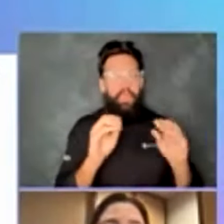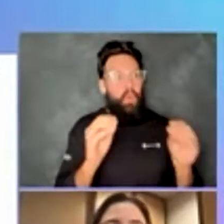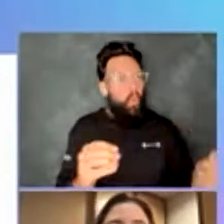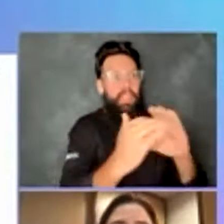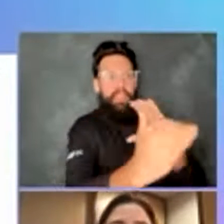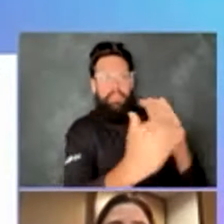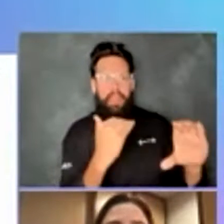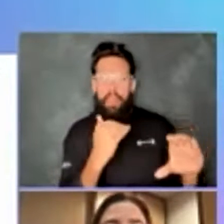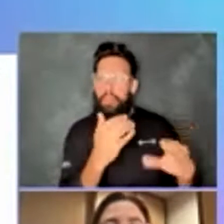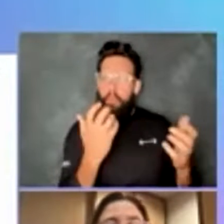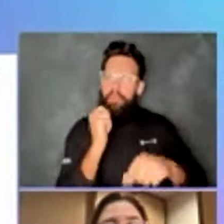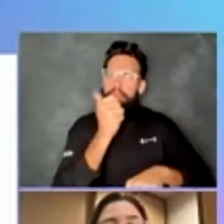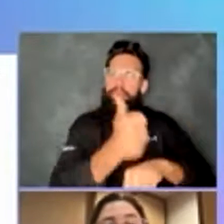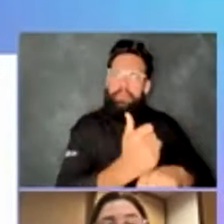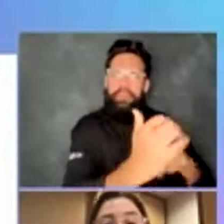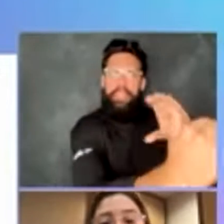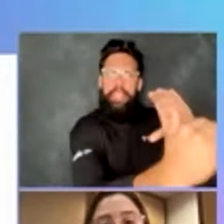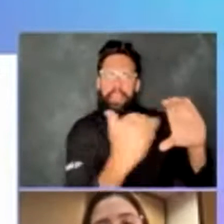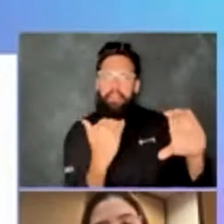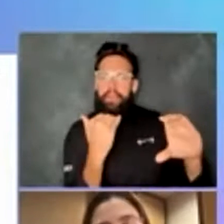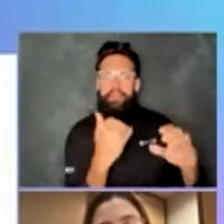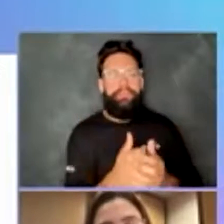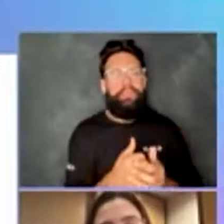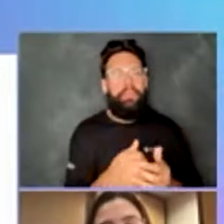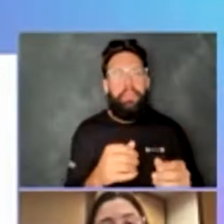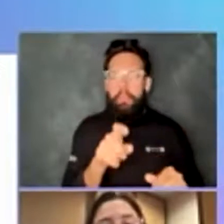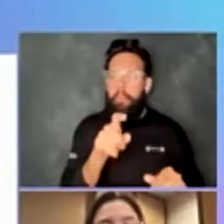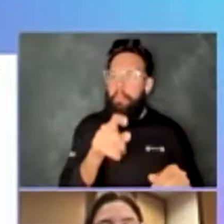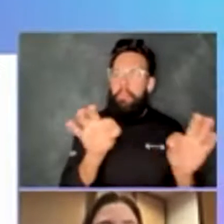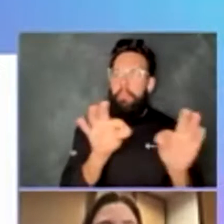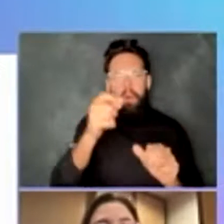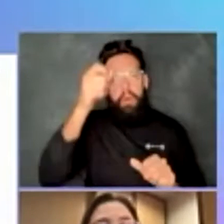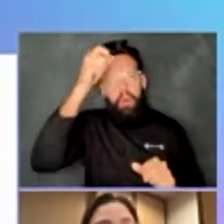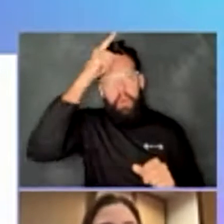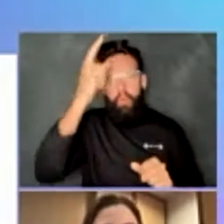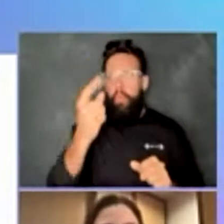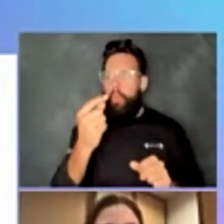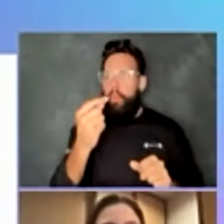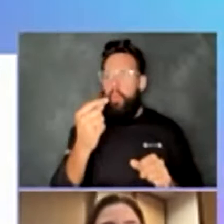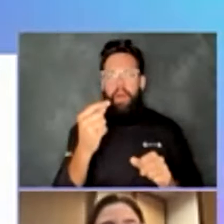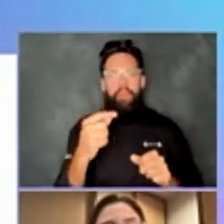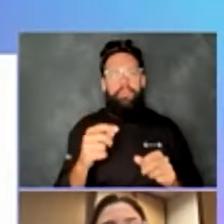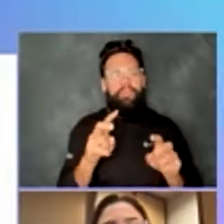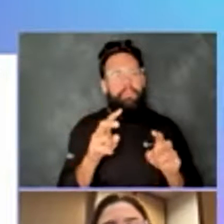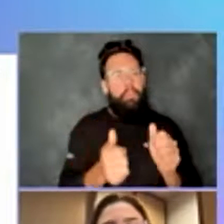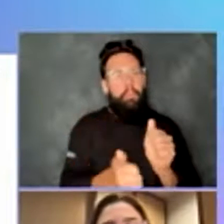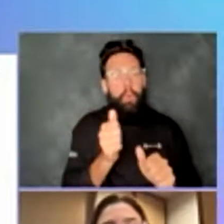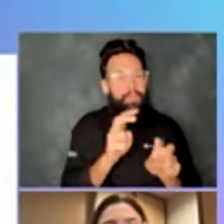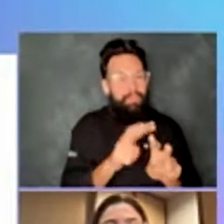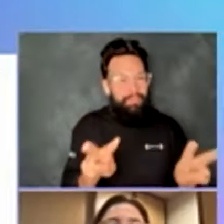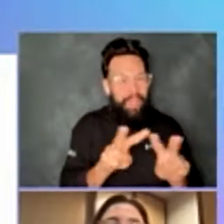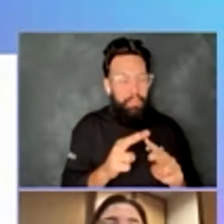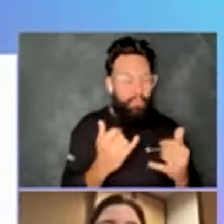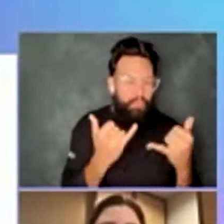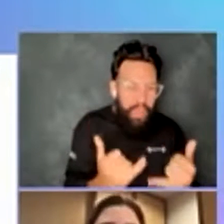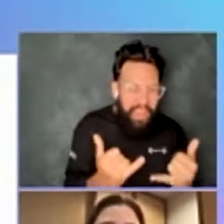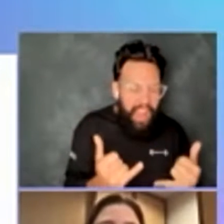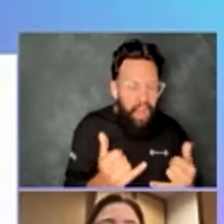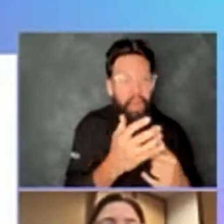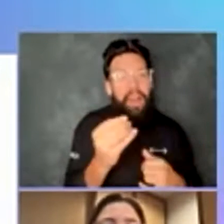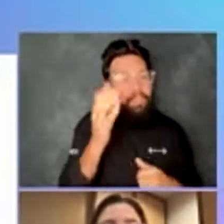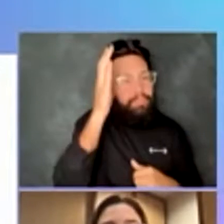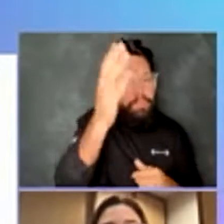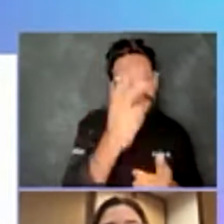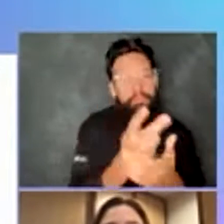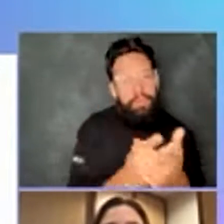most value to your customers at this point of time for them and relevant to them. At the same